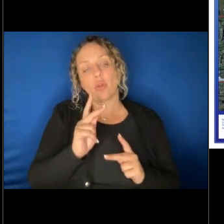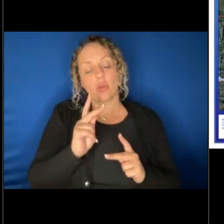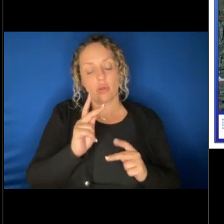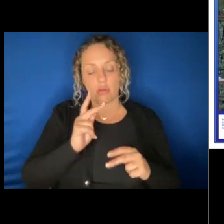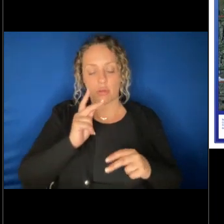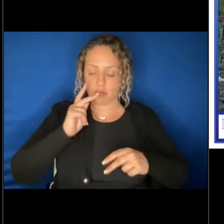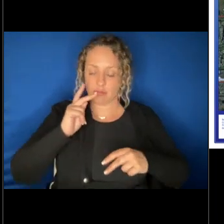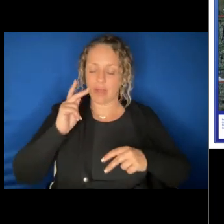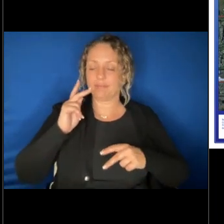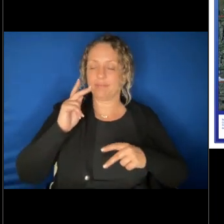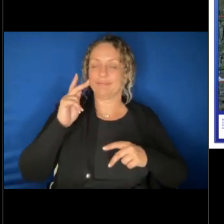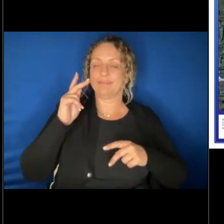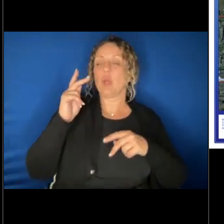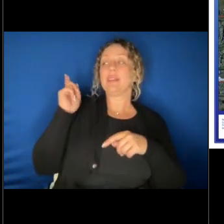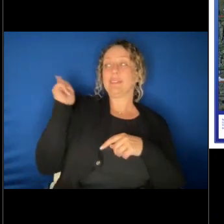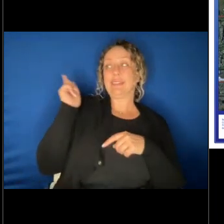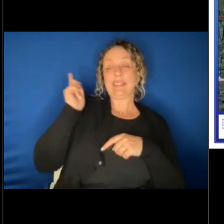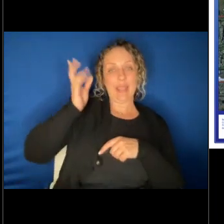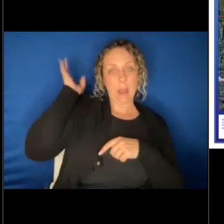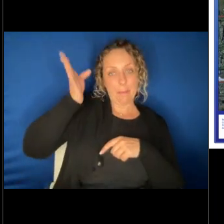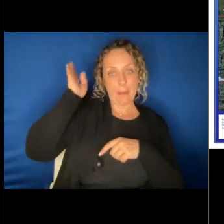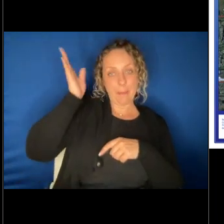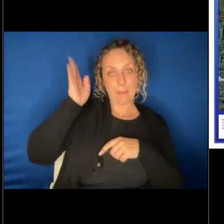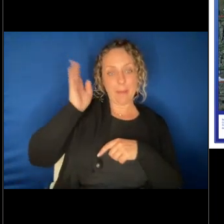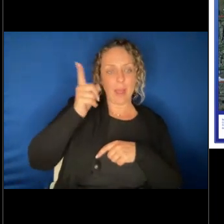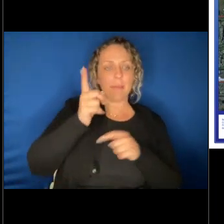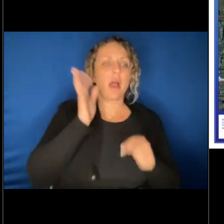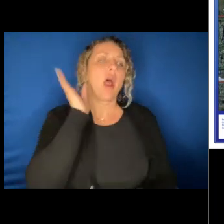was kind of like trying to sell me a lemon on,